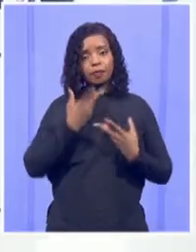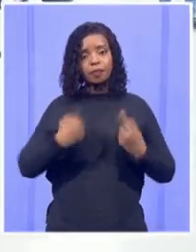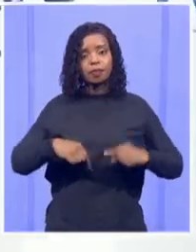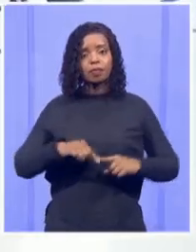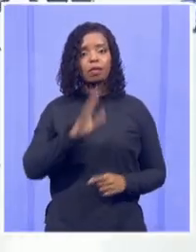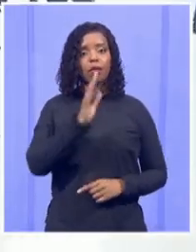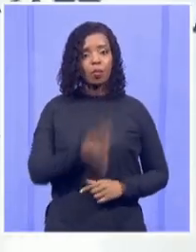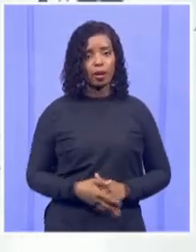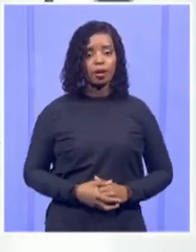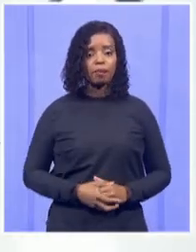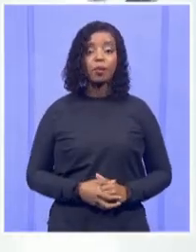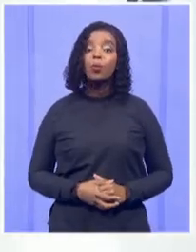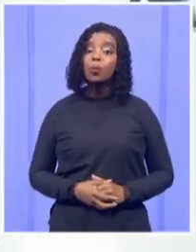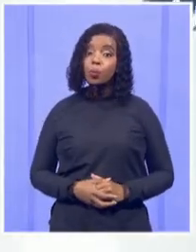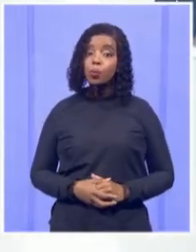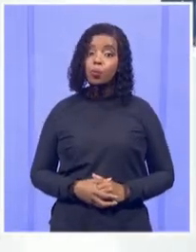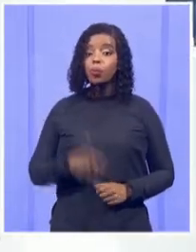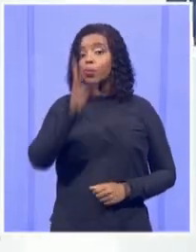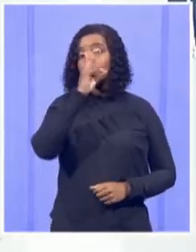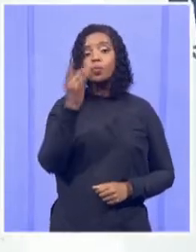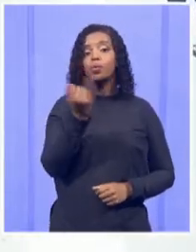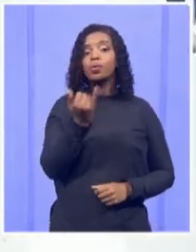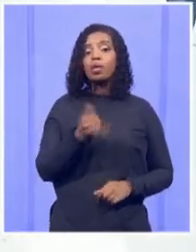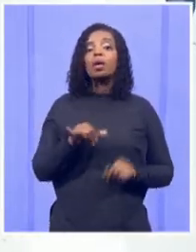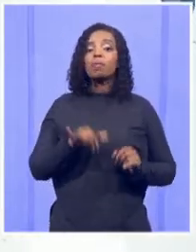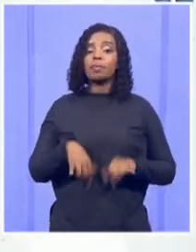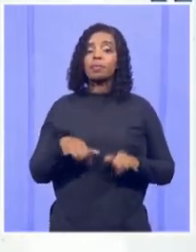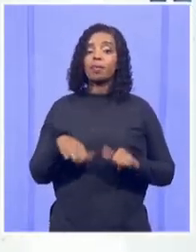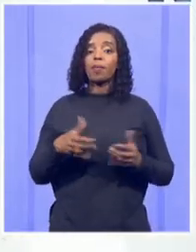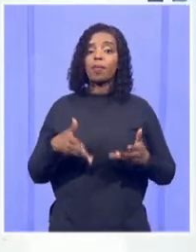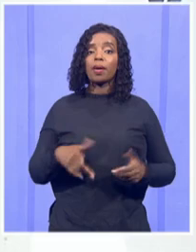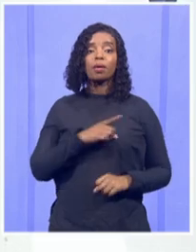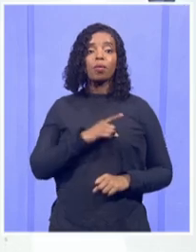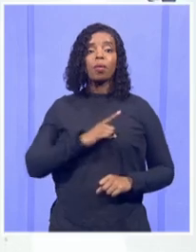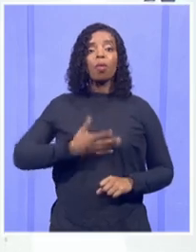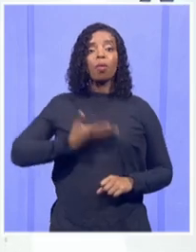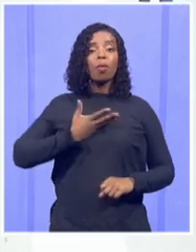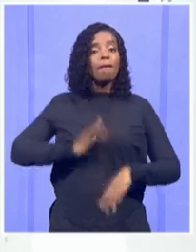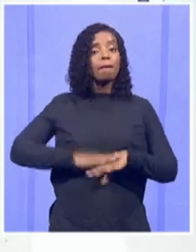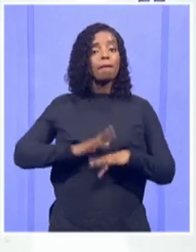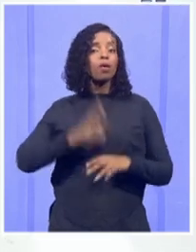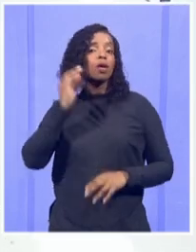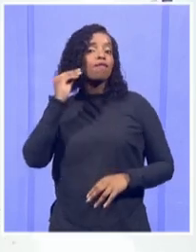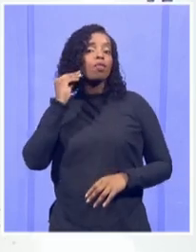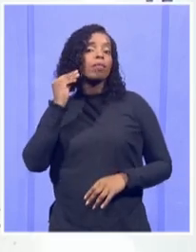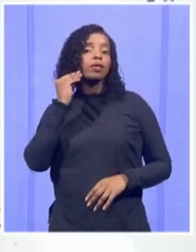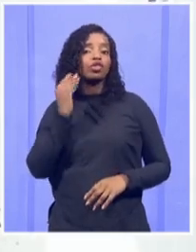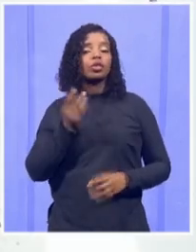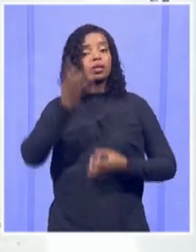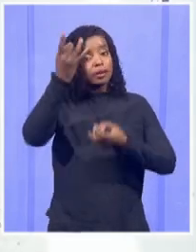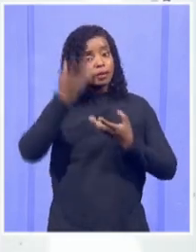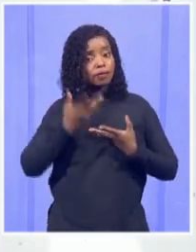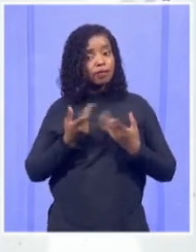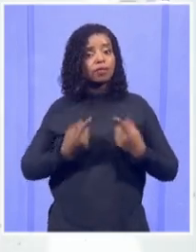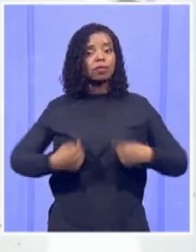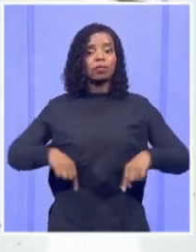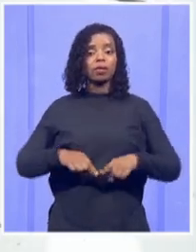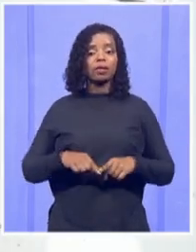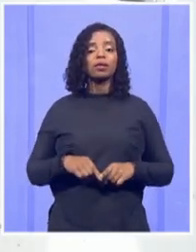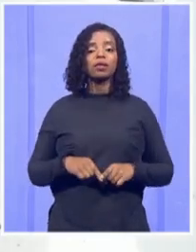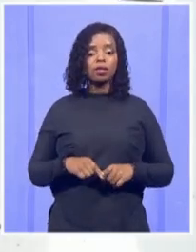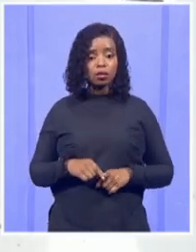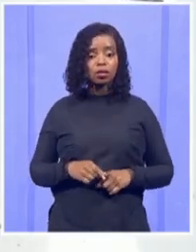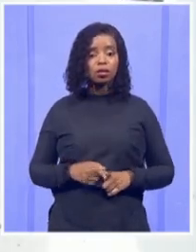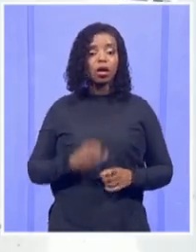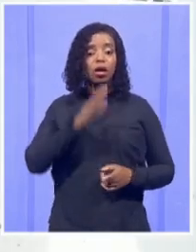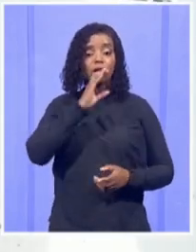for quite a while because we still need to confirm the numbers and get more information from the police and obviously from the bus company that will